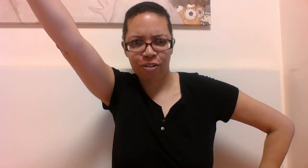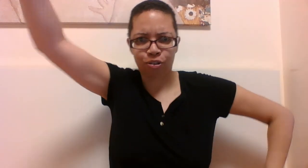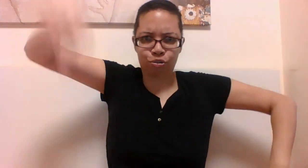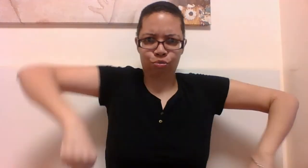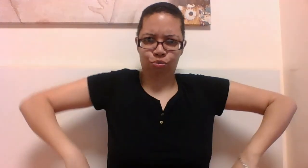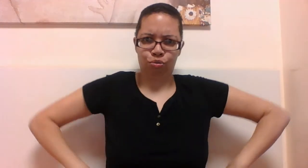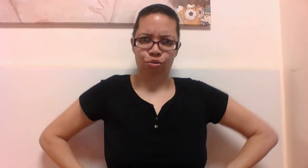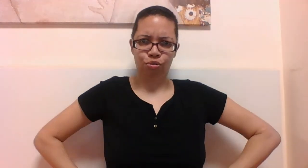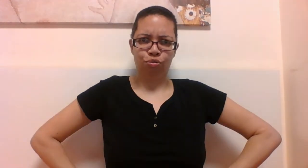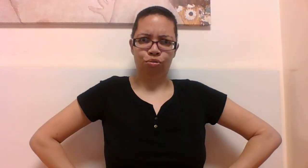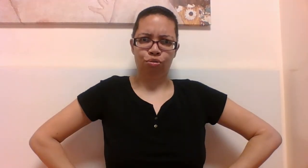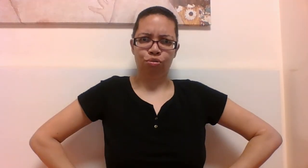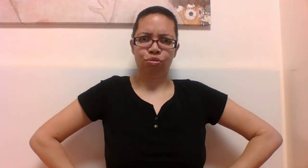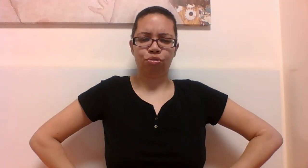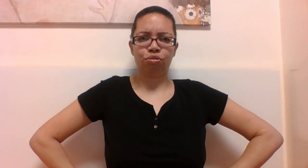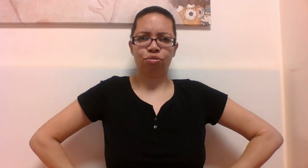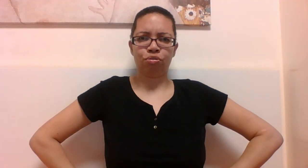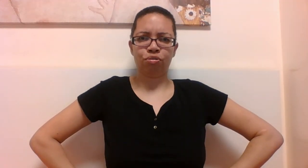superheroes.